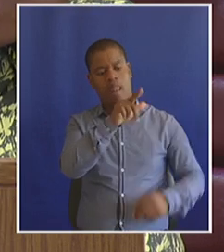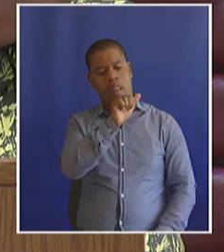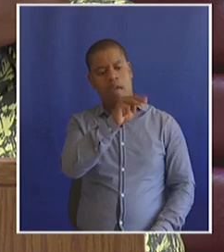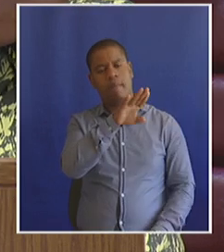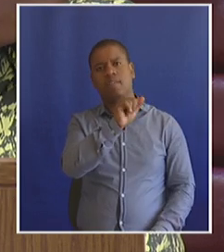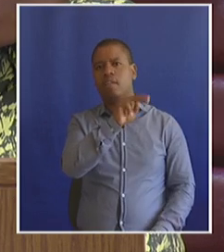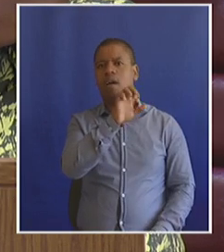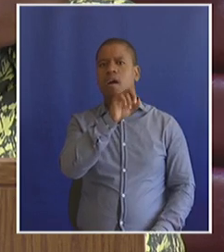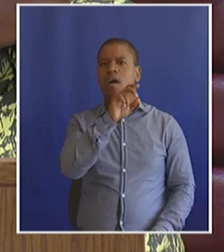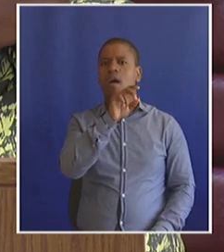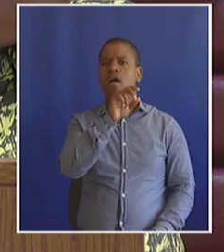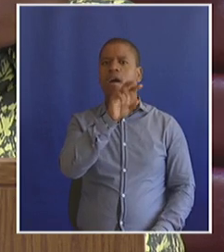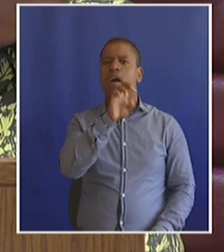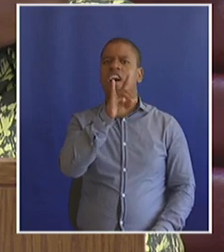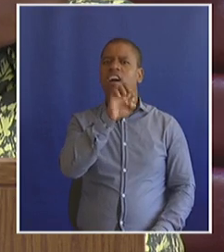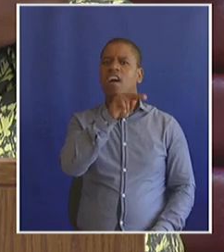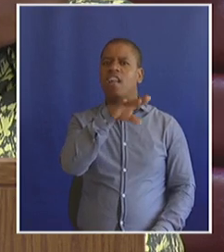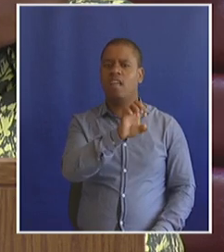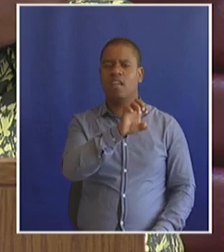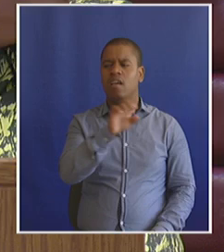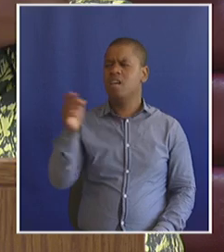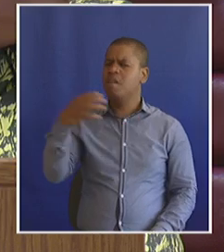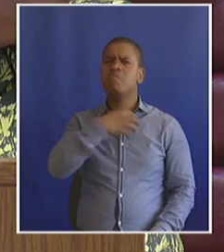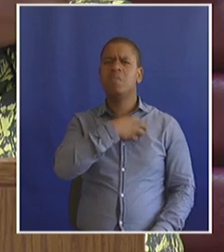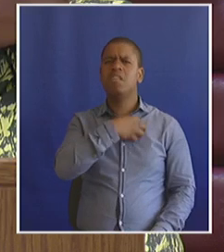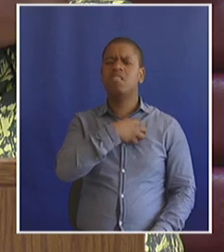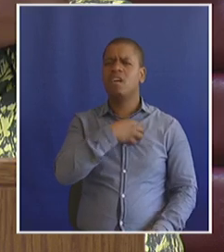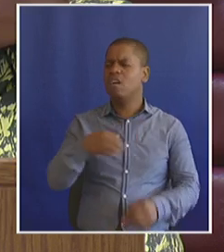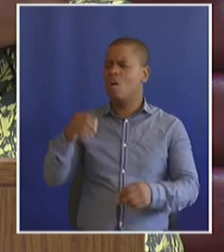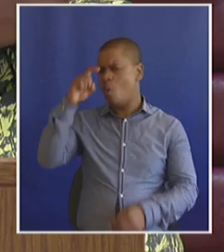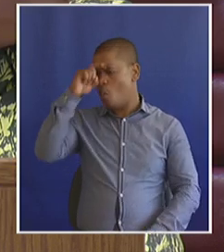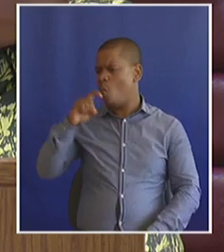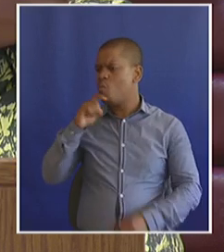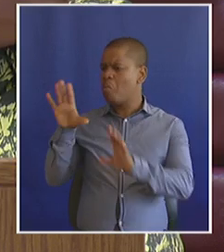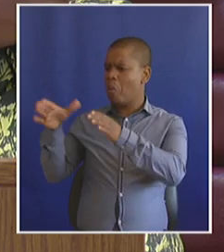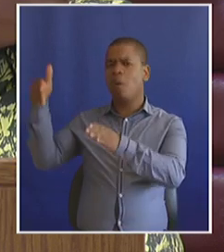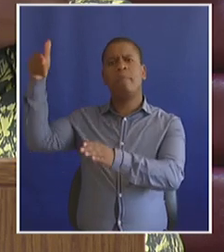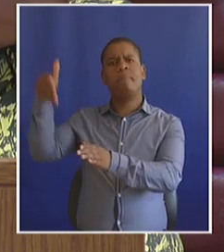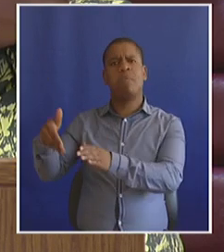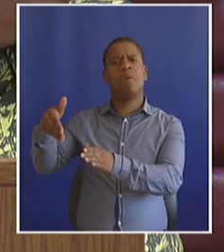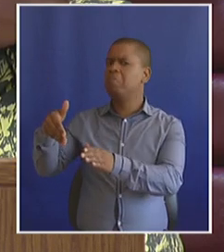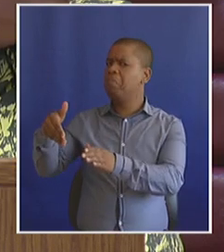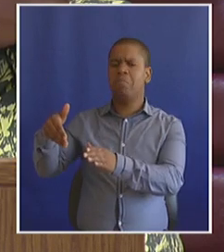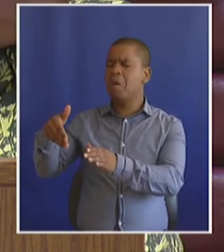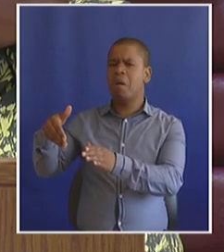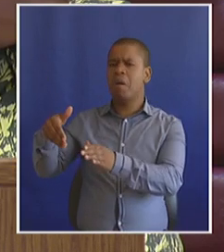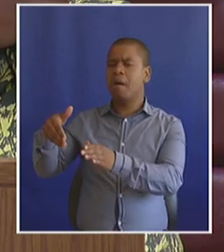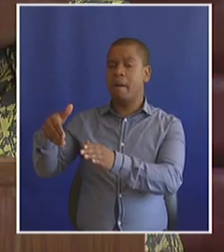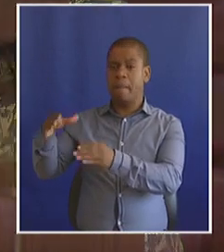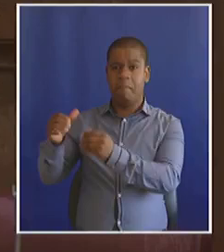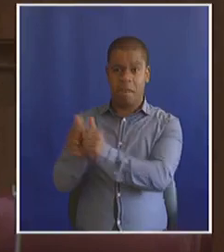the Minister is not from this portfolio. So when there's follow-up questions, we will not get the answers, and this is the problem